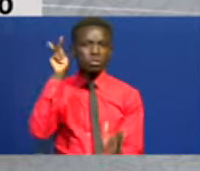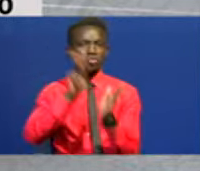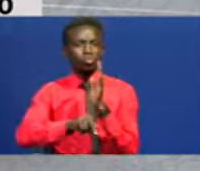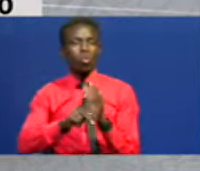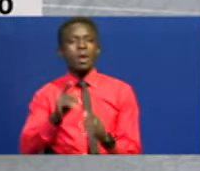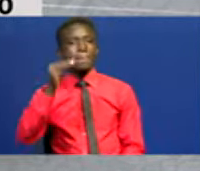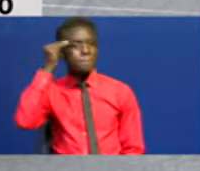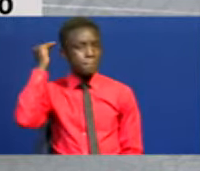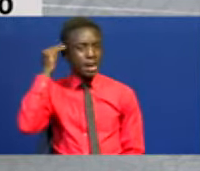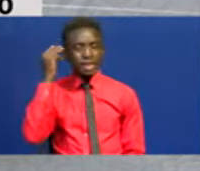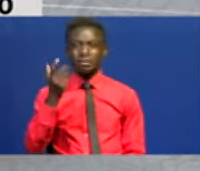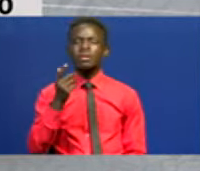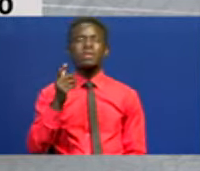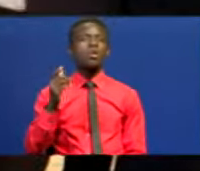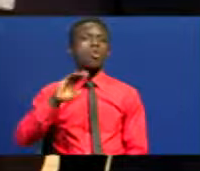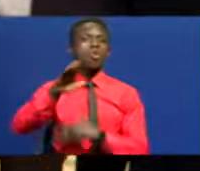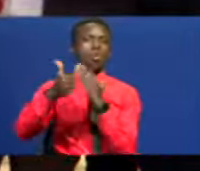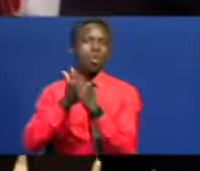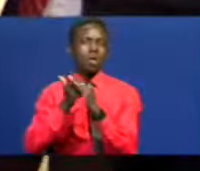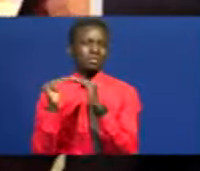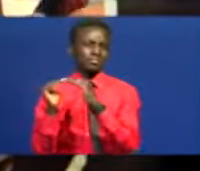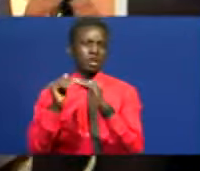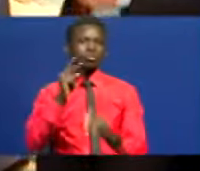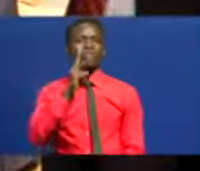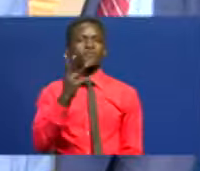at 24% each.